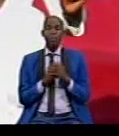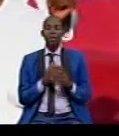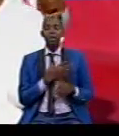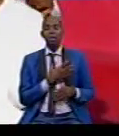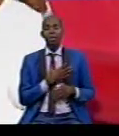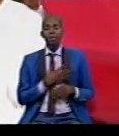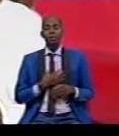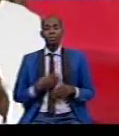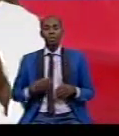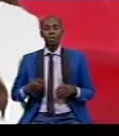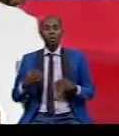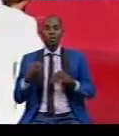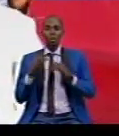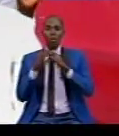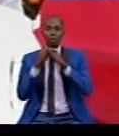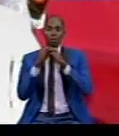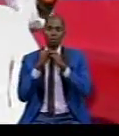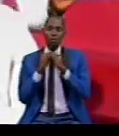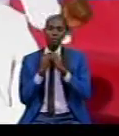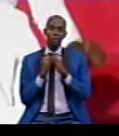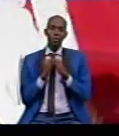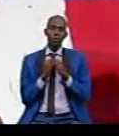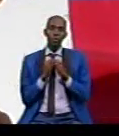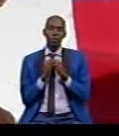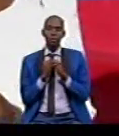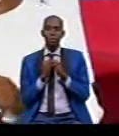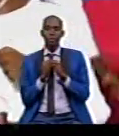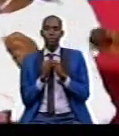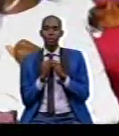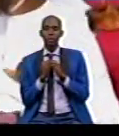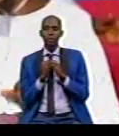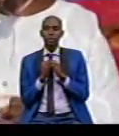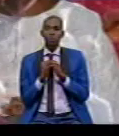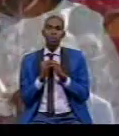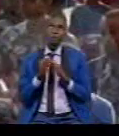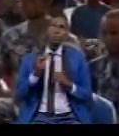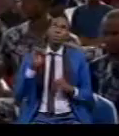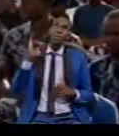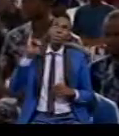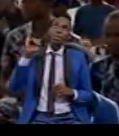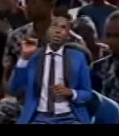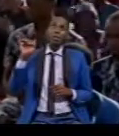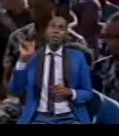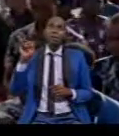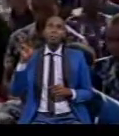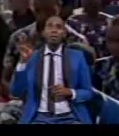able to make you overcome all the power of every enemy.